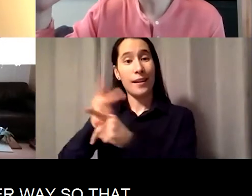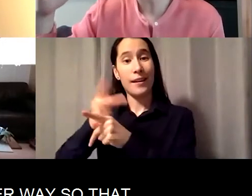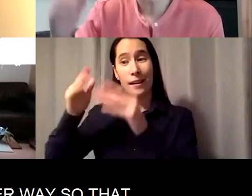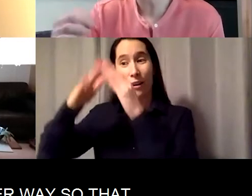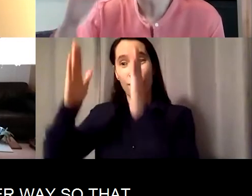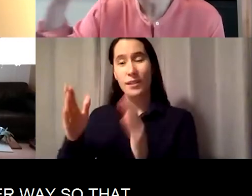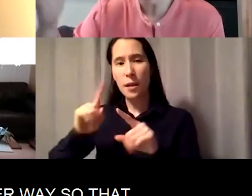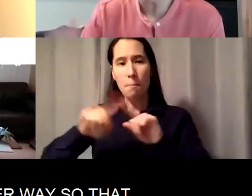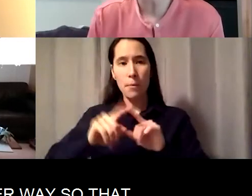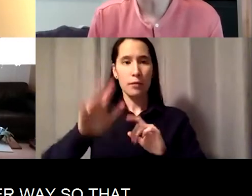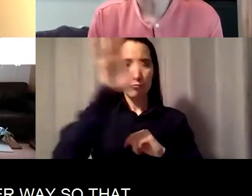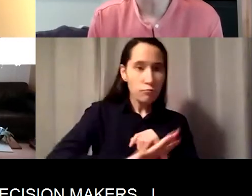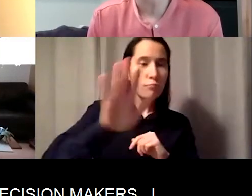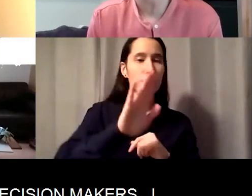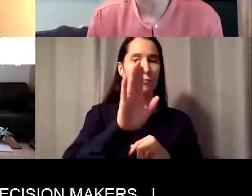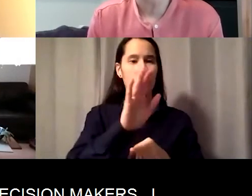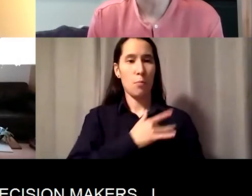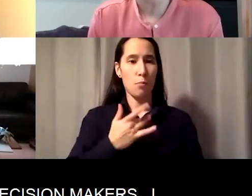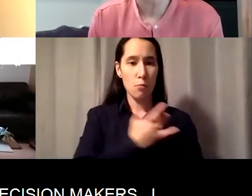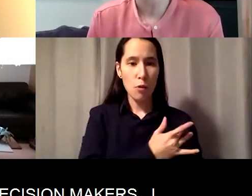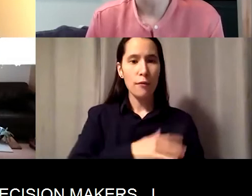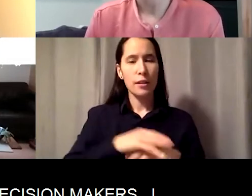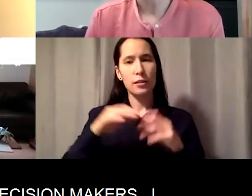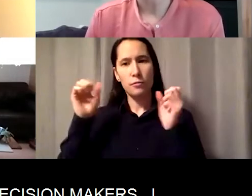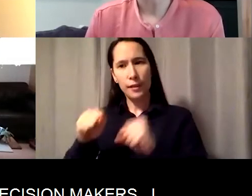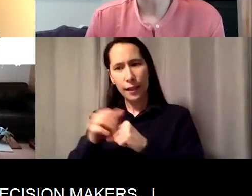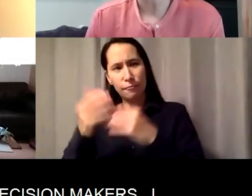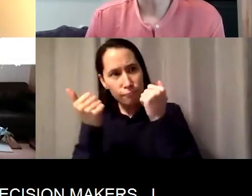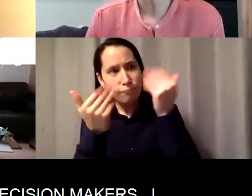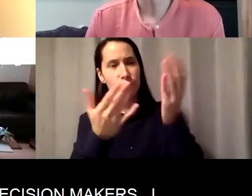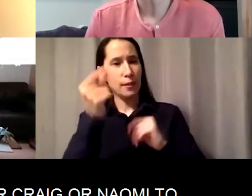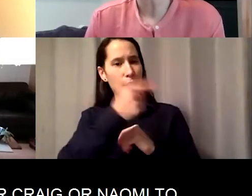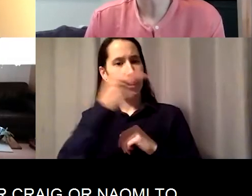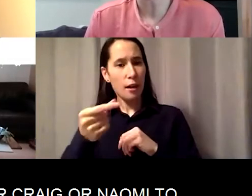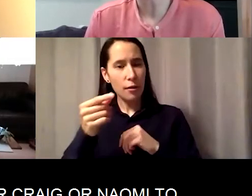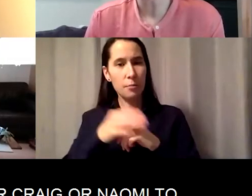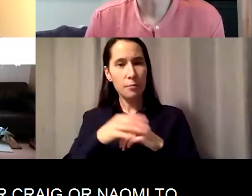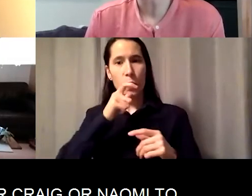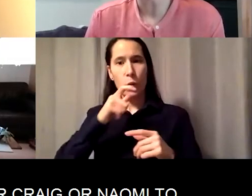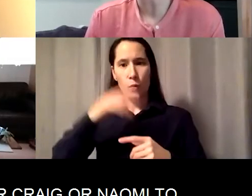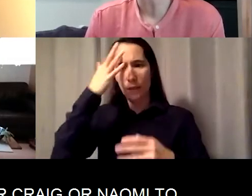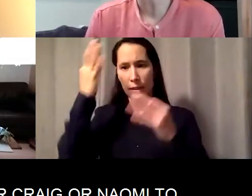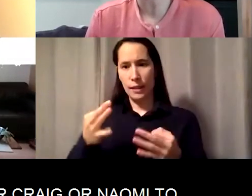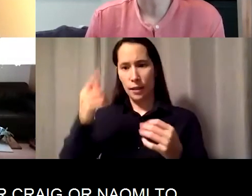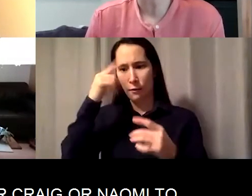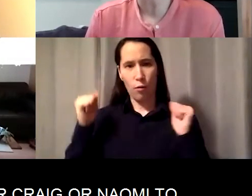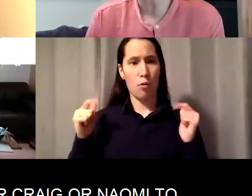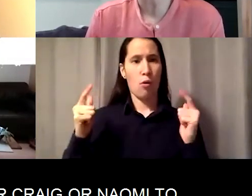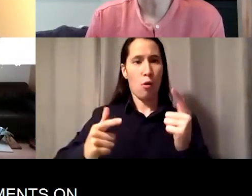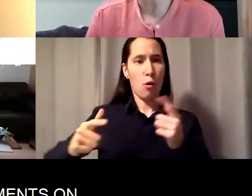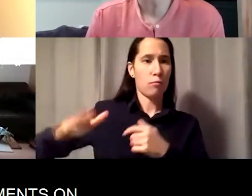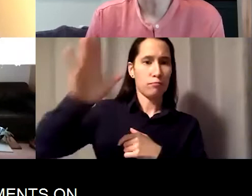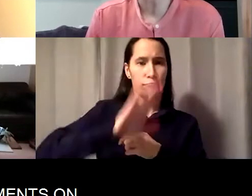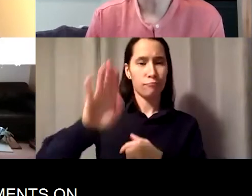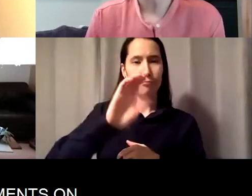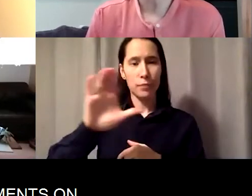way so that those voices get right to the decision makers. I wanted to flip that over to either Craig or Naomi to